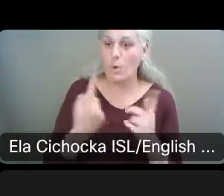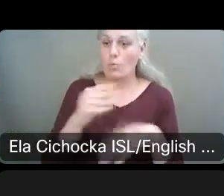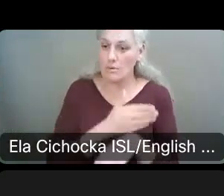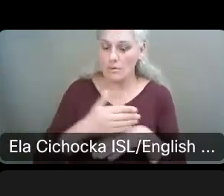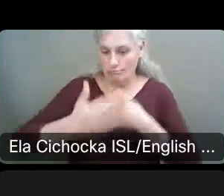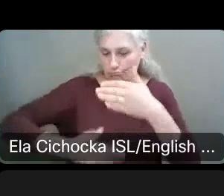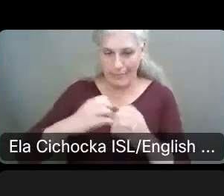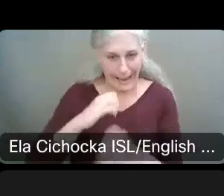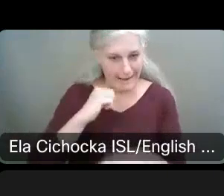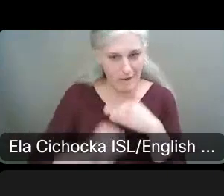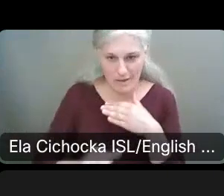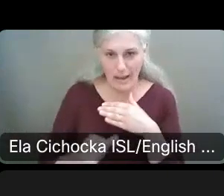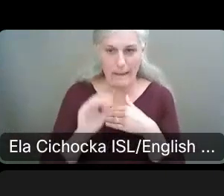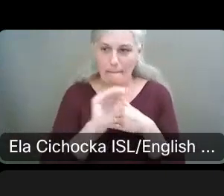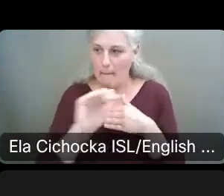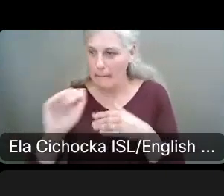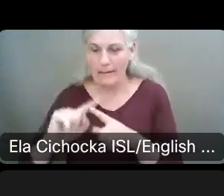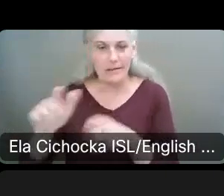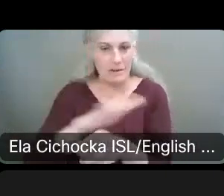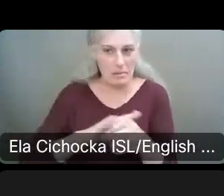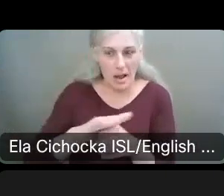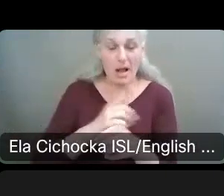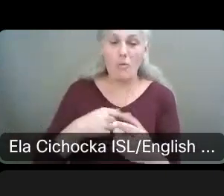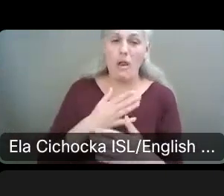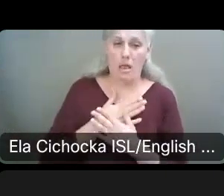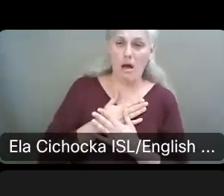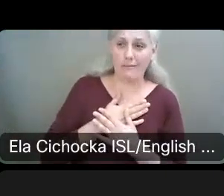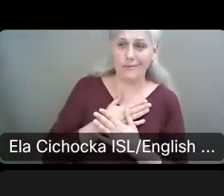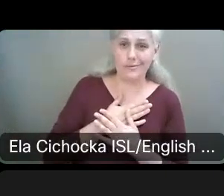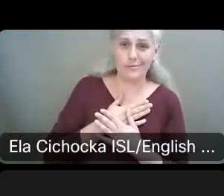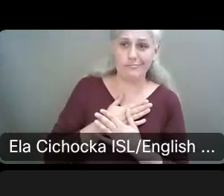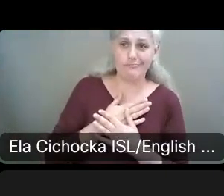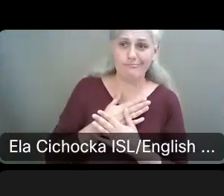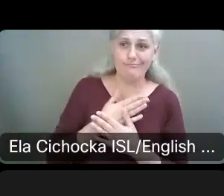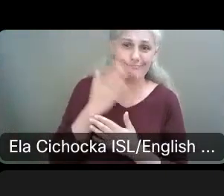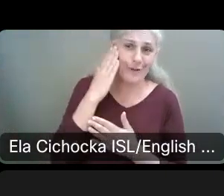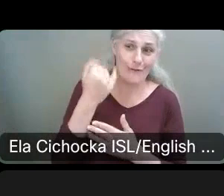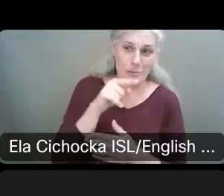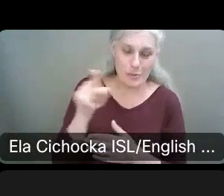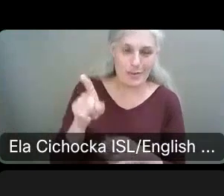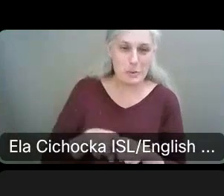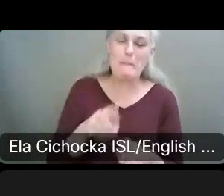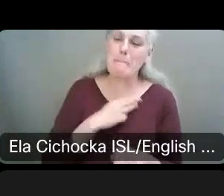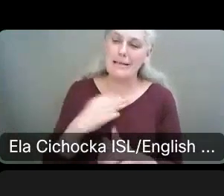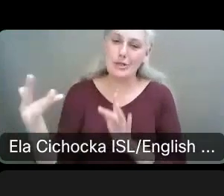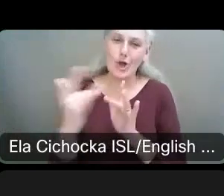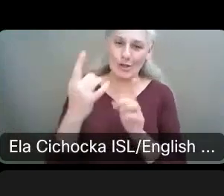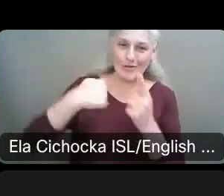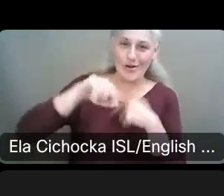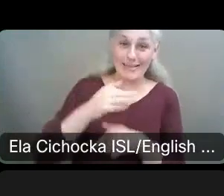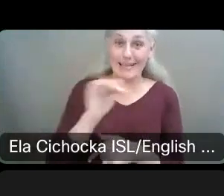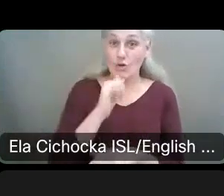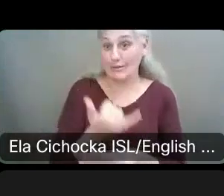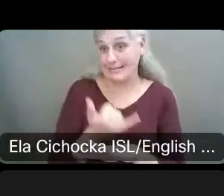the road every day, and we'd love to hear from you. So please do get in touch if